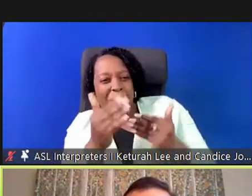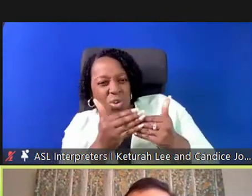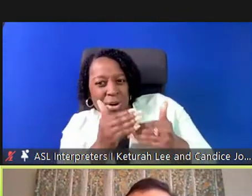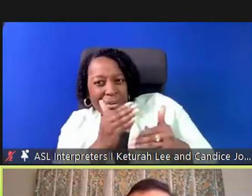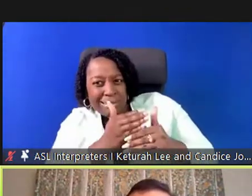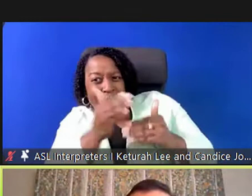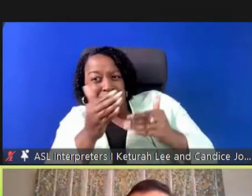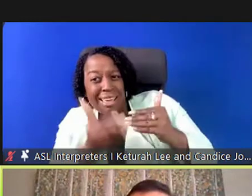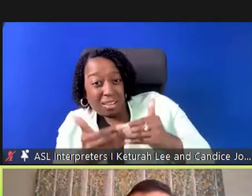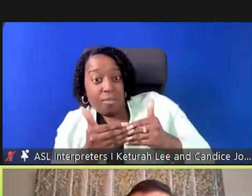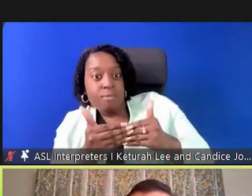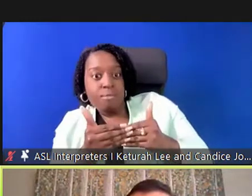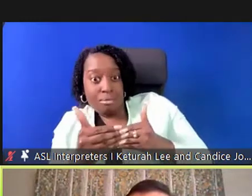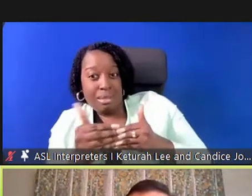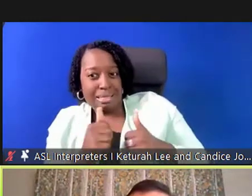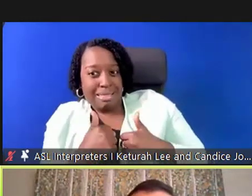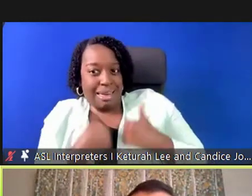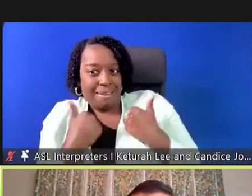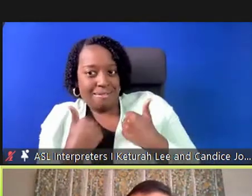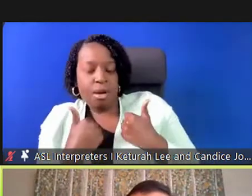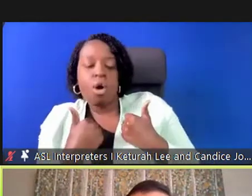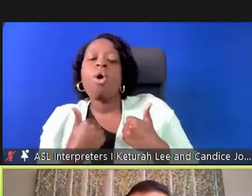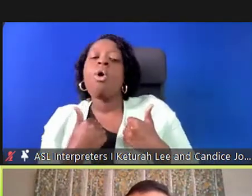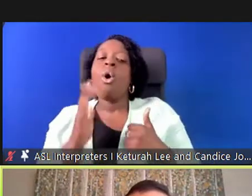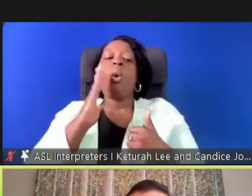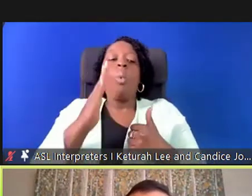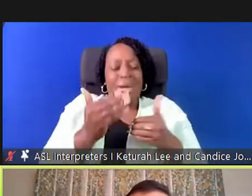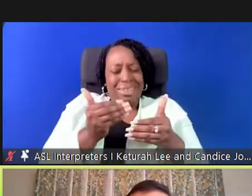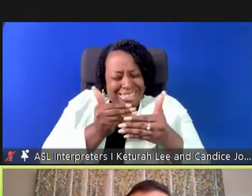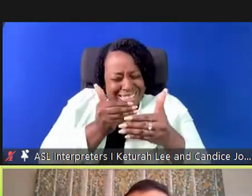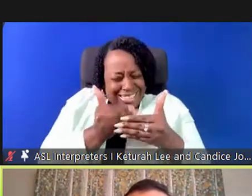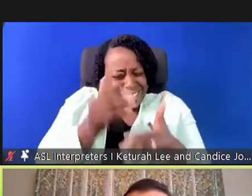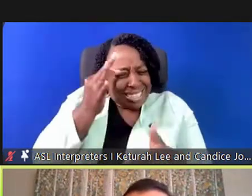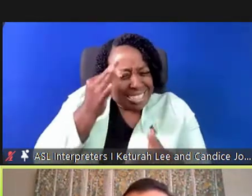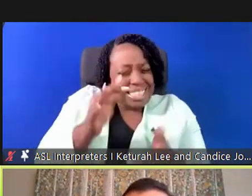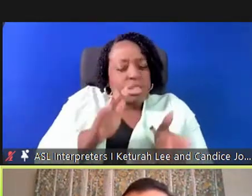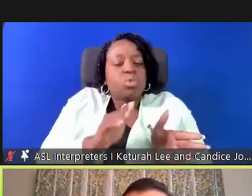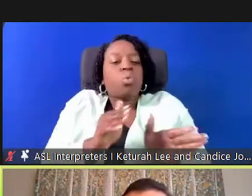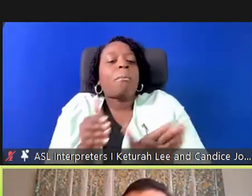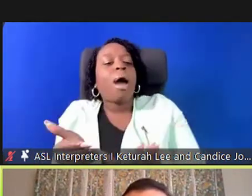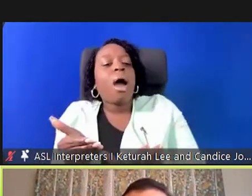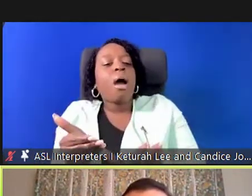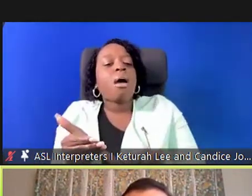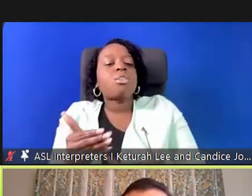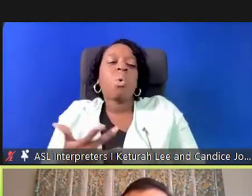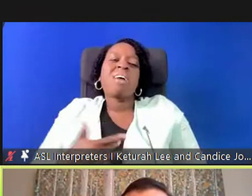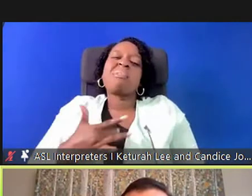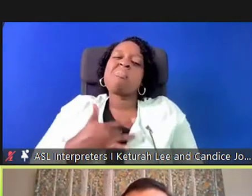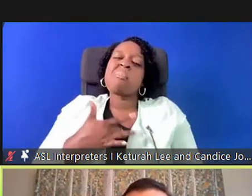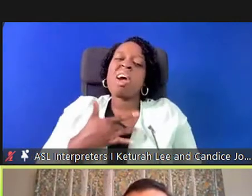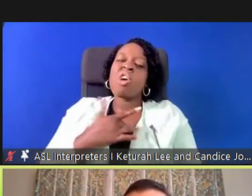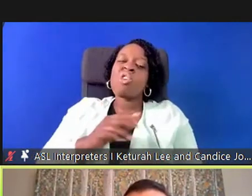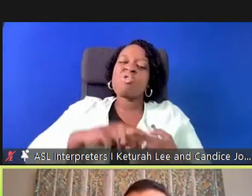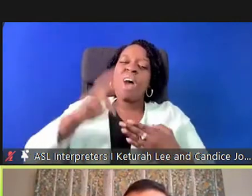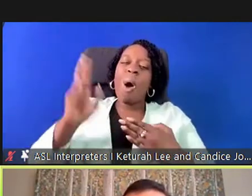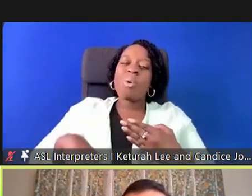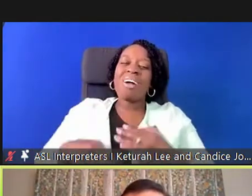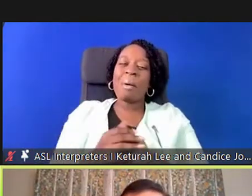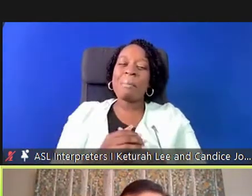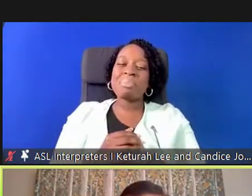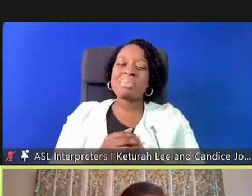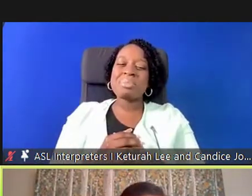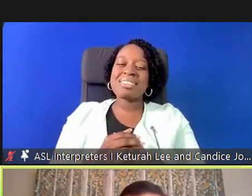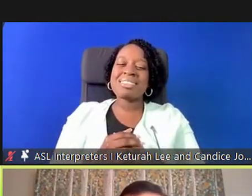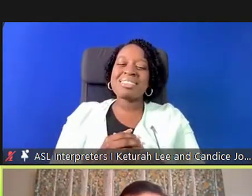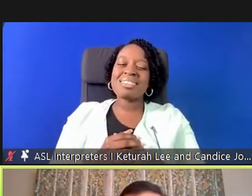incentivize earlier interventions as well as interventions later in the lifespan. At the end of life, we